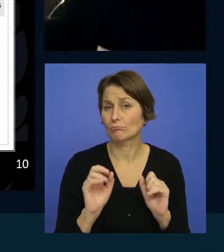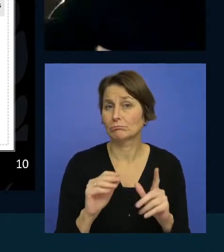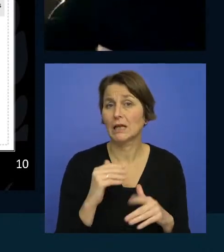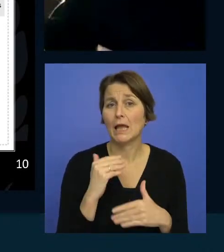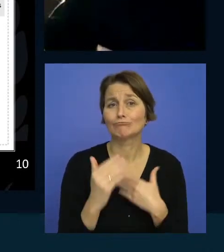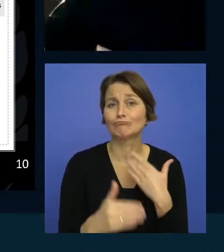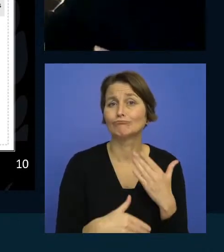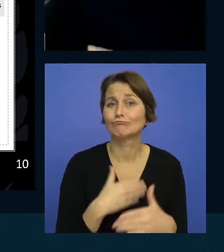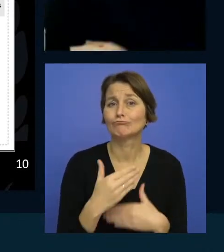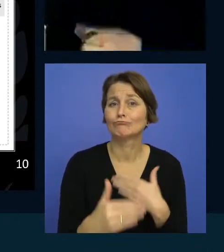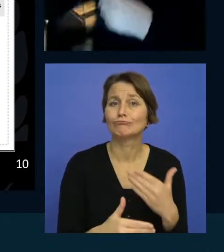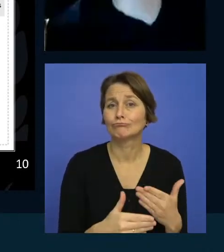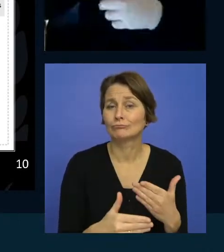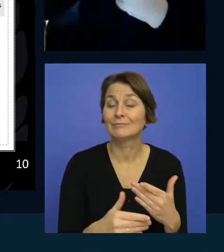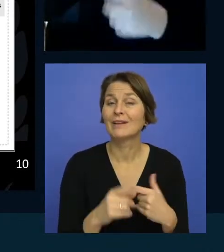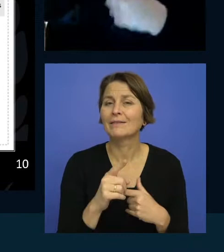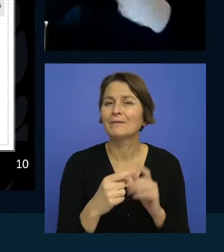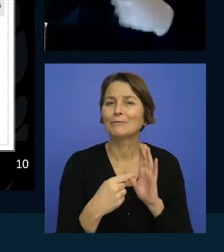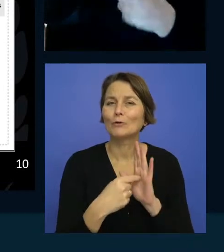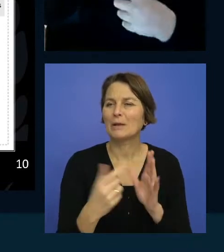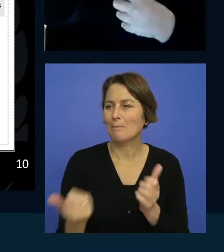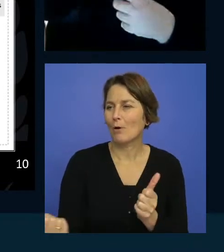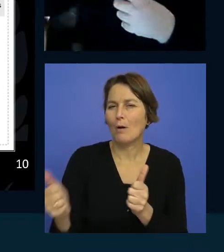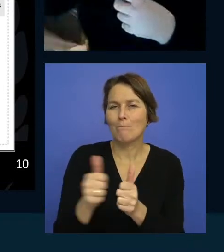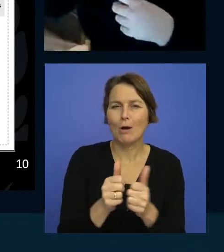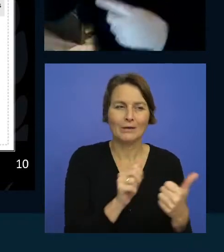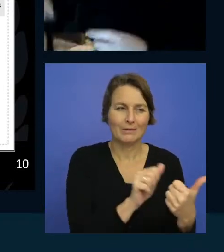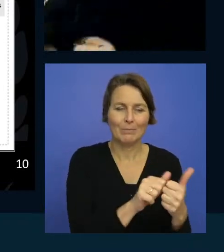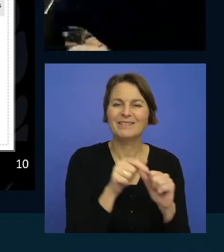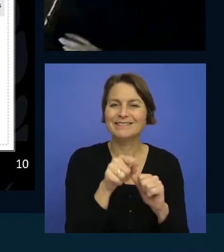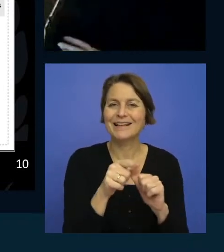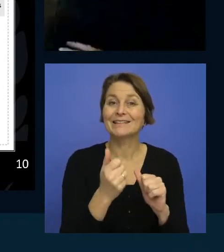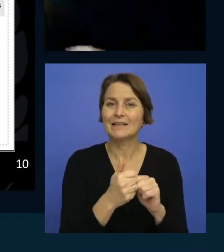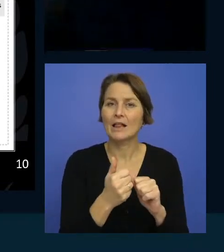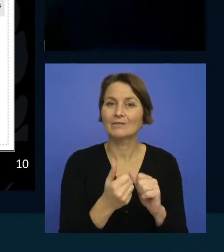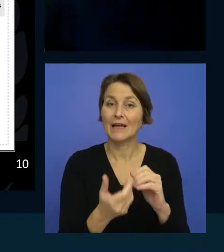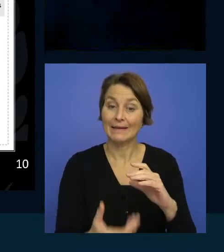that, partners are, of course, creating accelerators on top